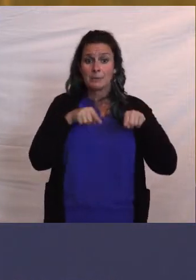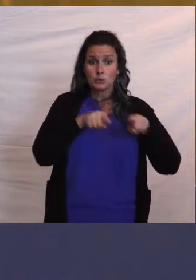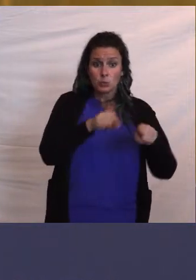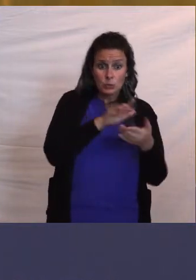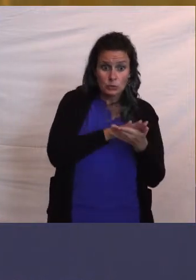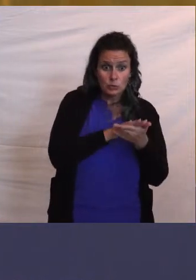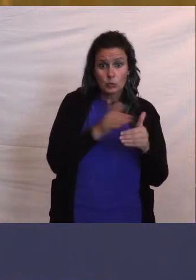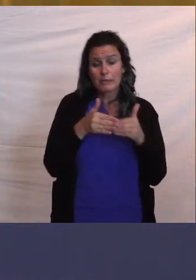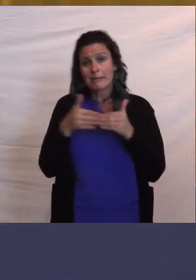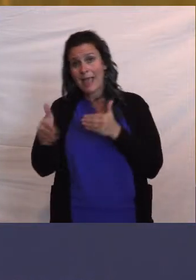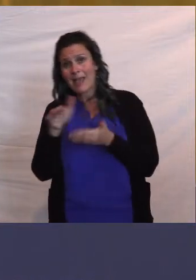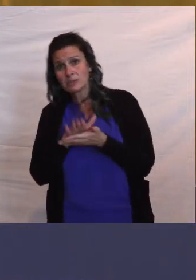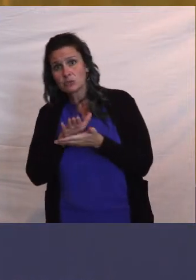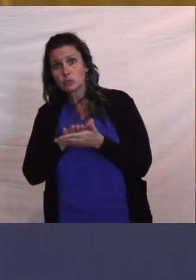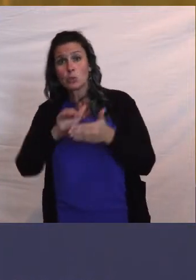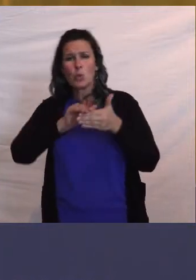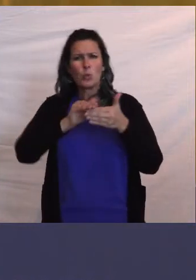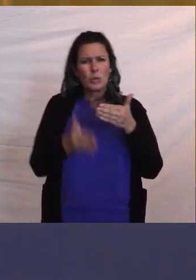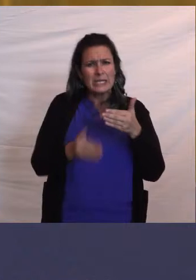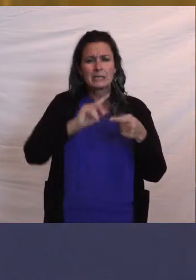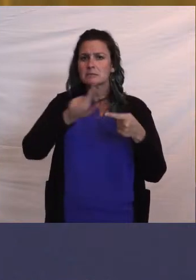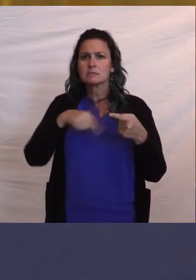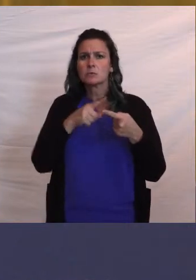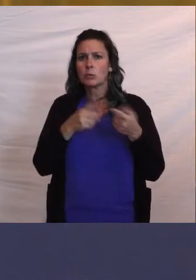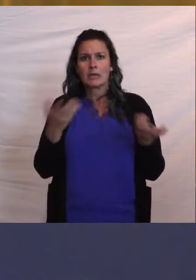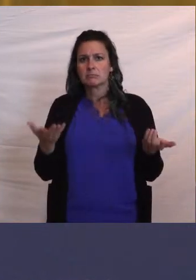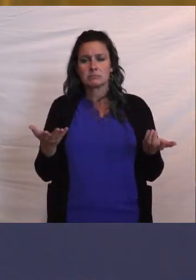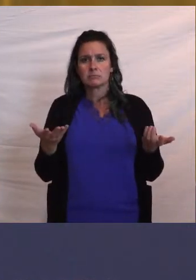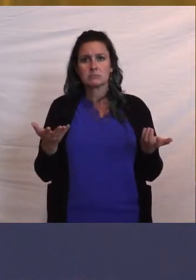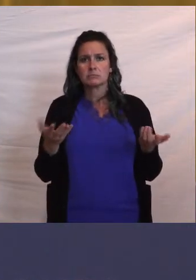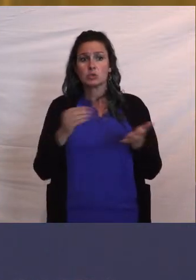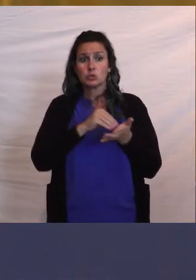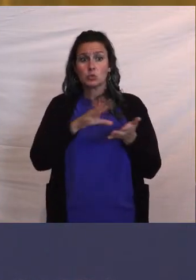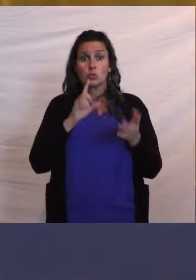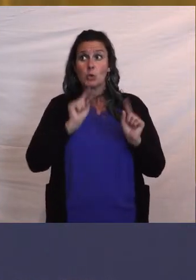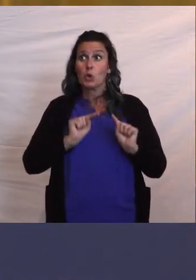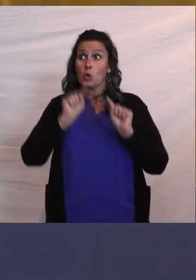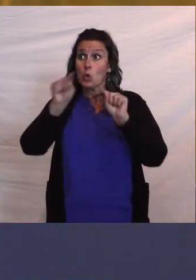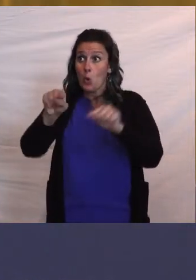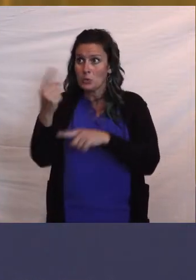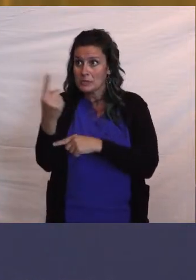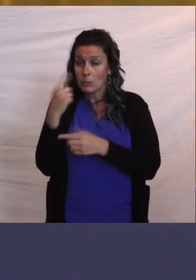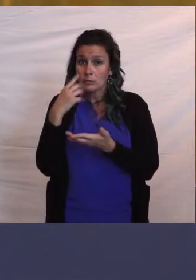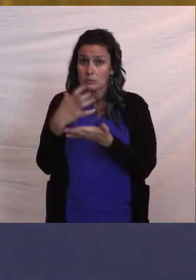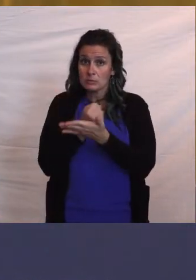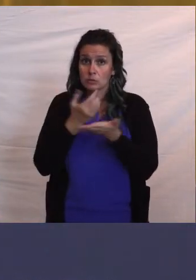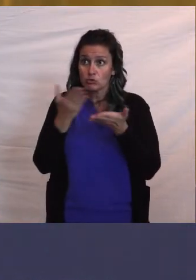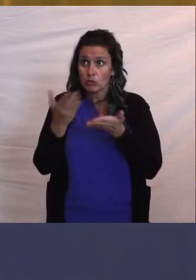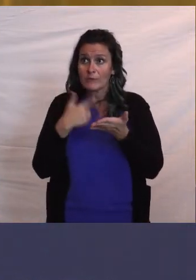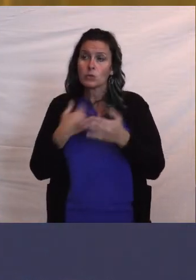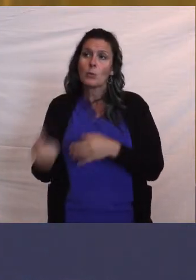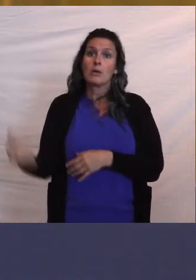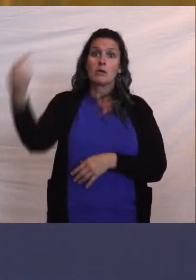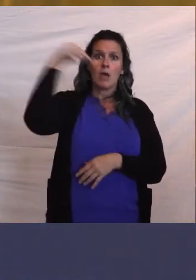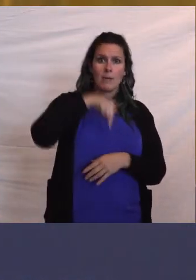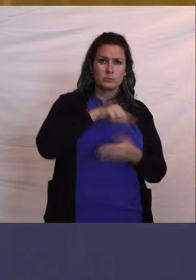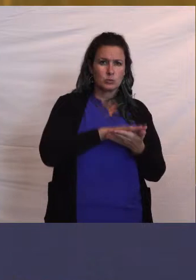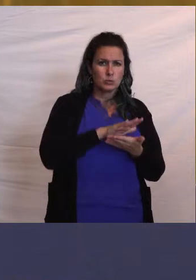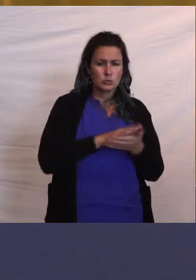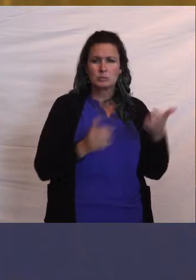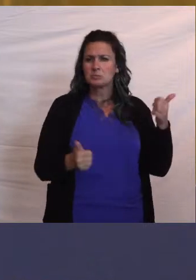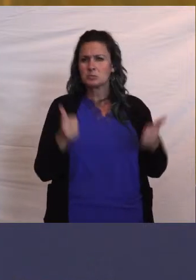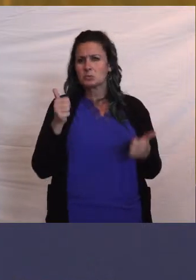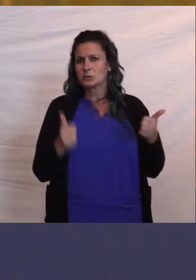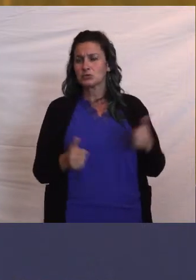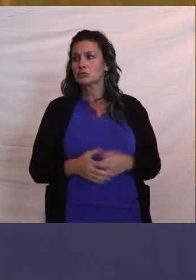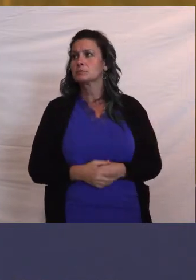school, after school, on weekends? Would the students go somewhere for this? Would they bring them into the schools and so forth?